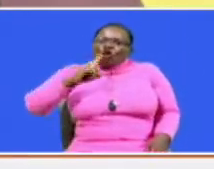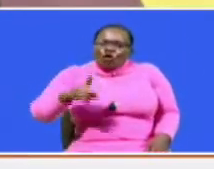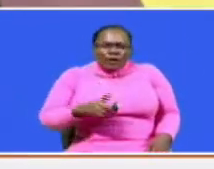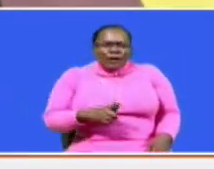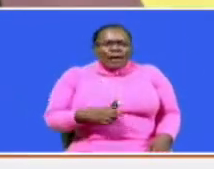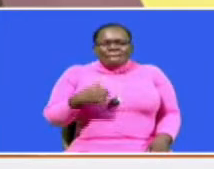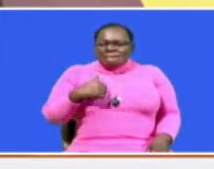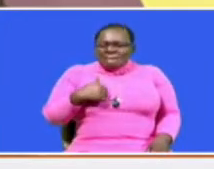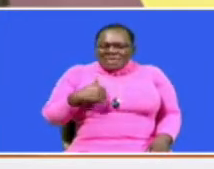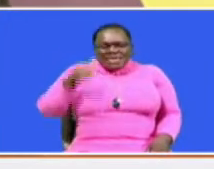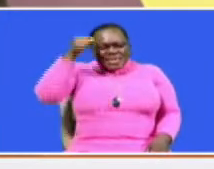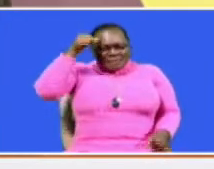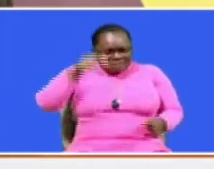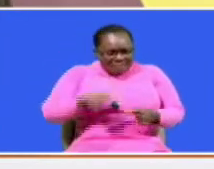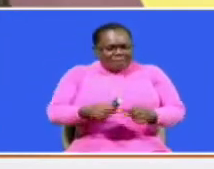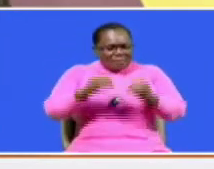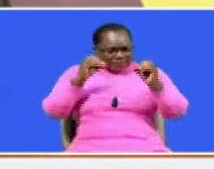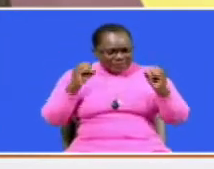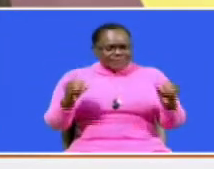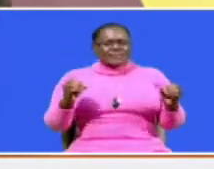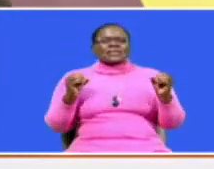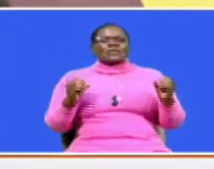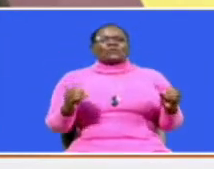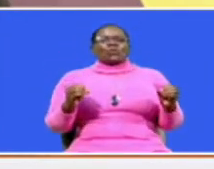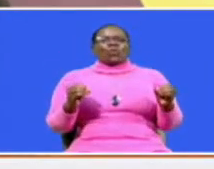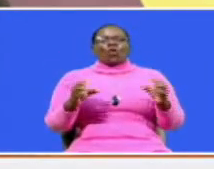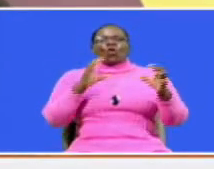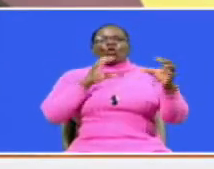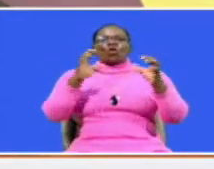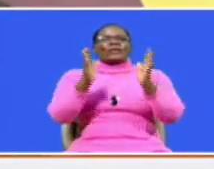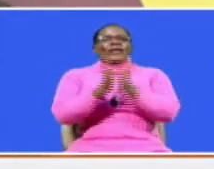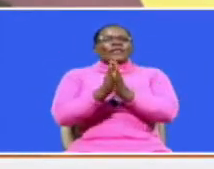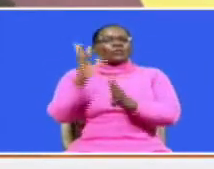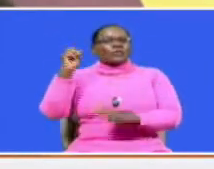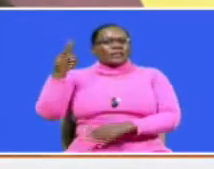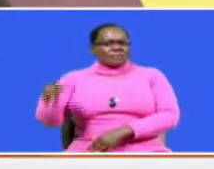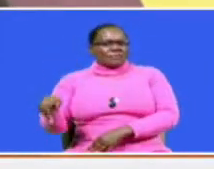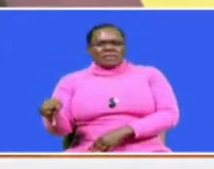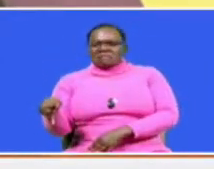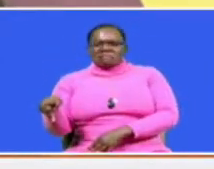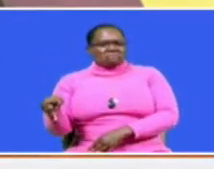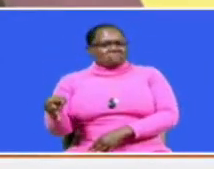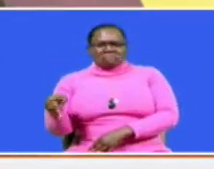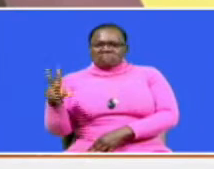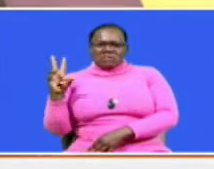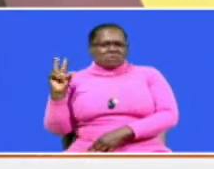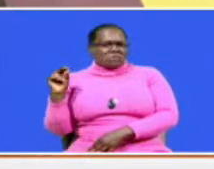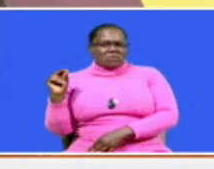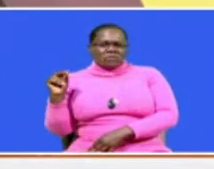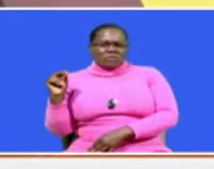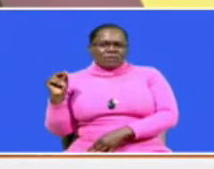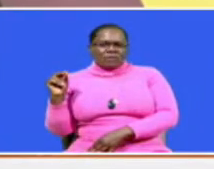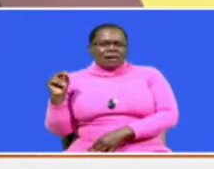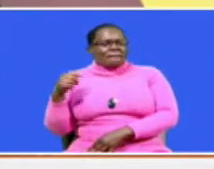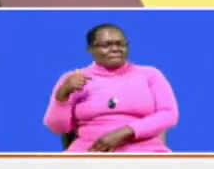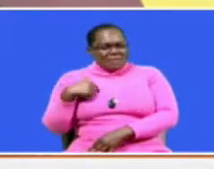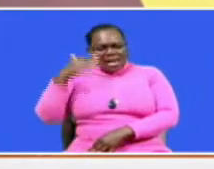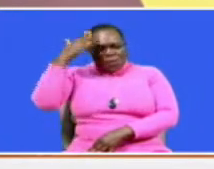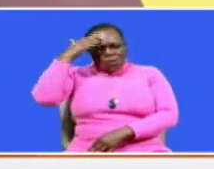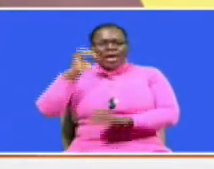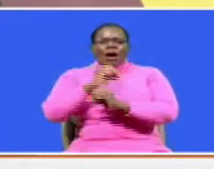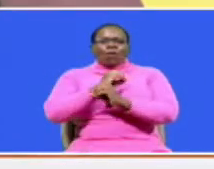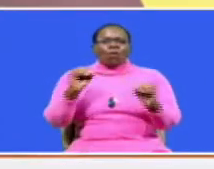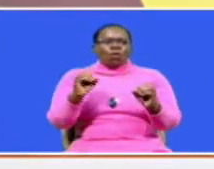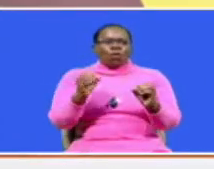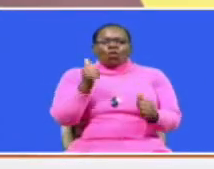I do not remember ever having even communicated or talked to the person in question. So I do not know under